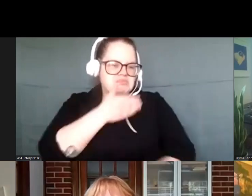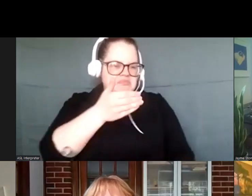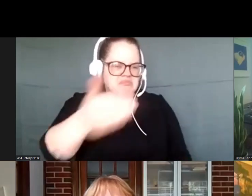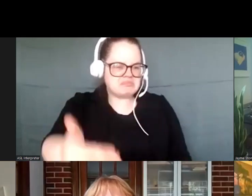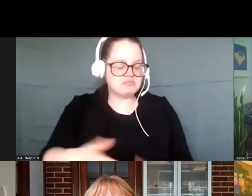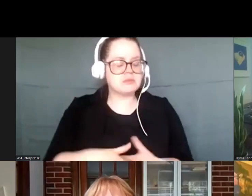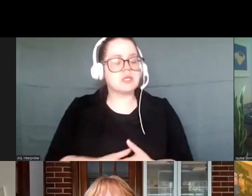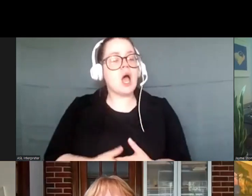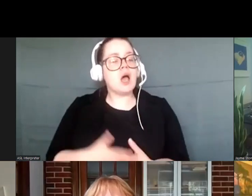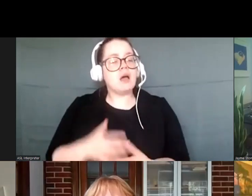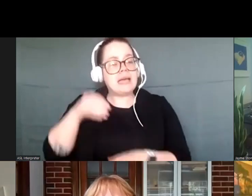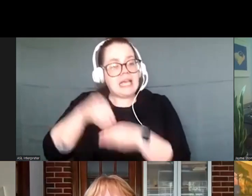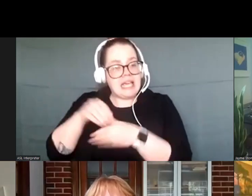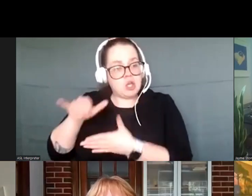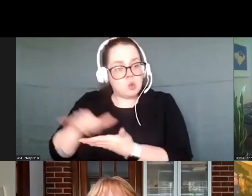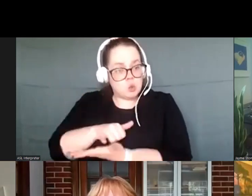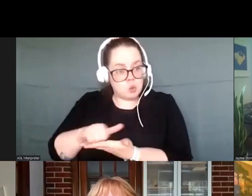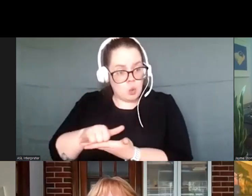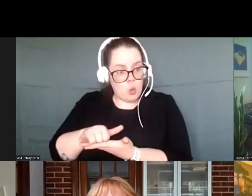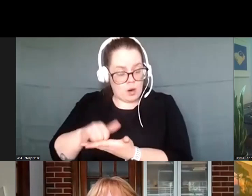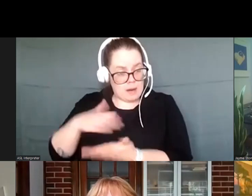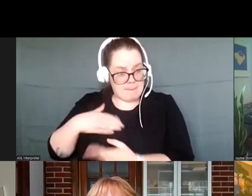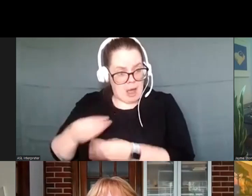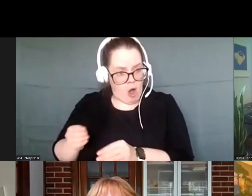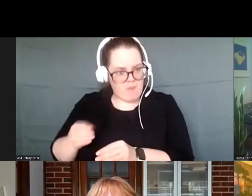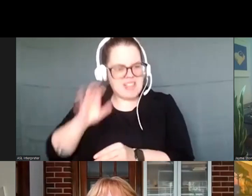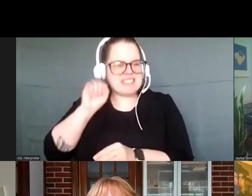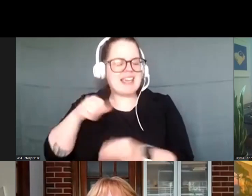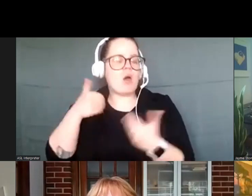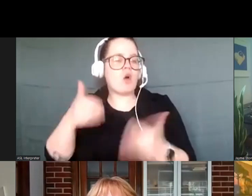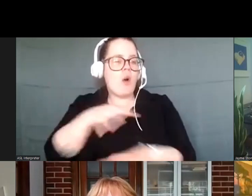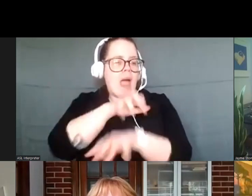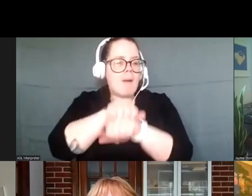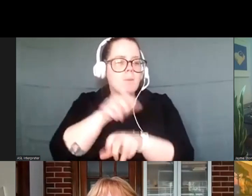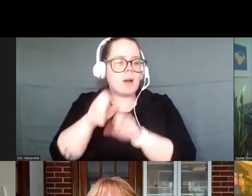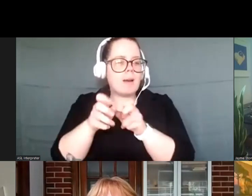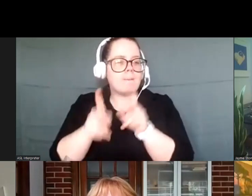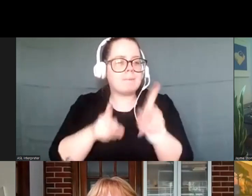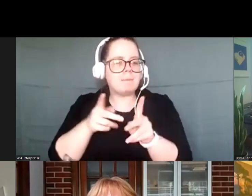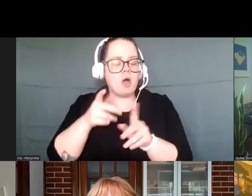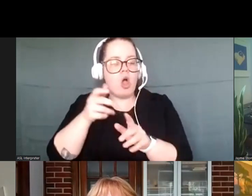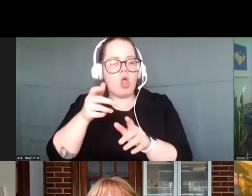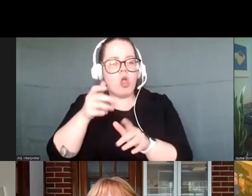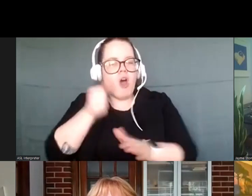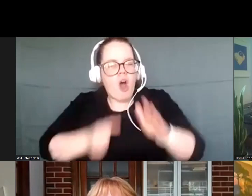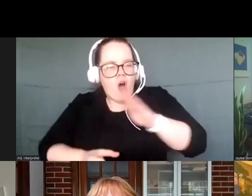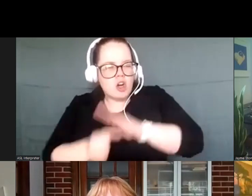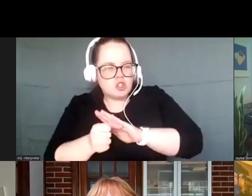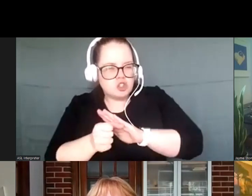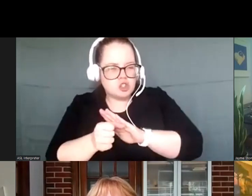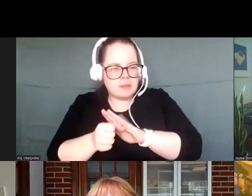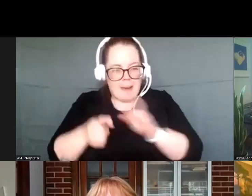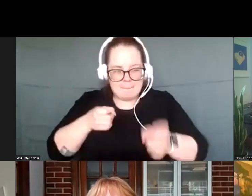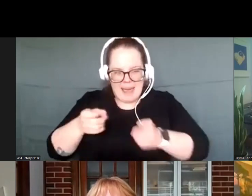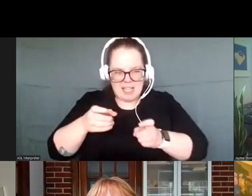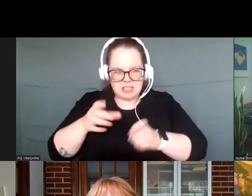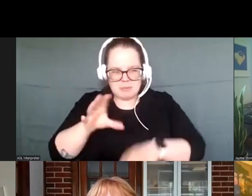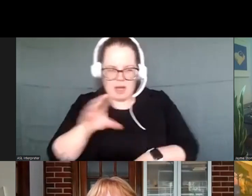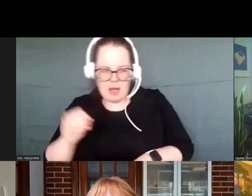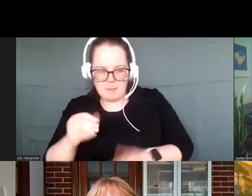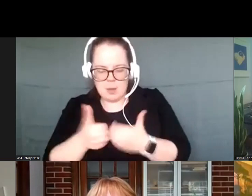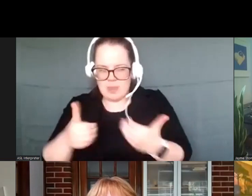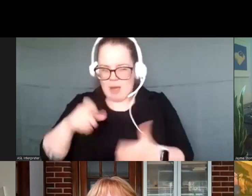is, I can book people who are under my management company without me having a separate agent's license. So, but I don't